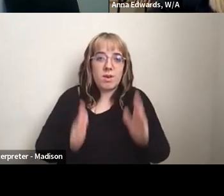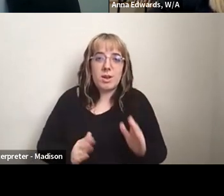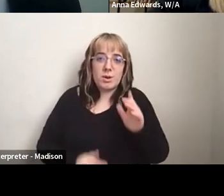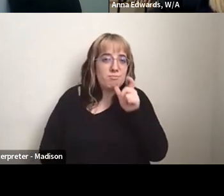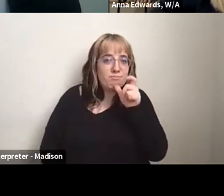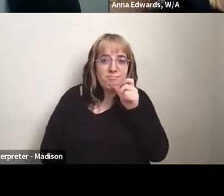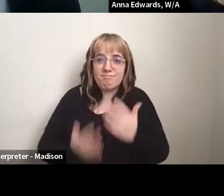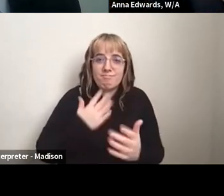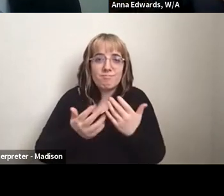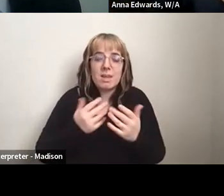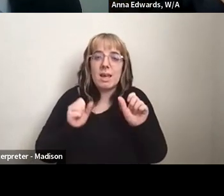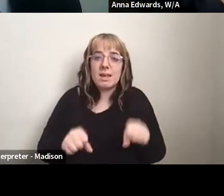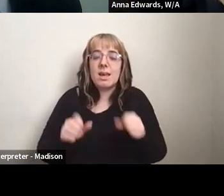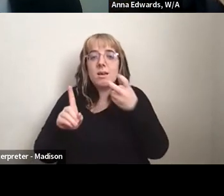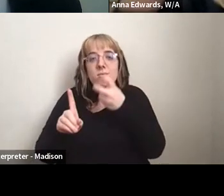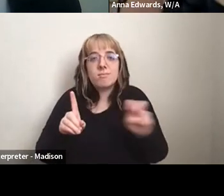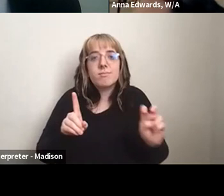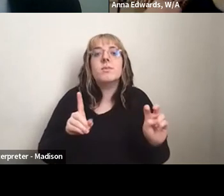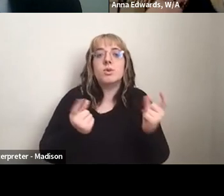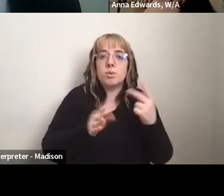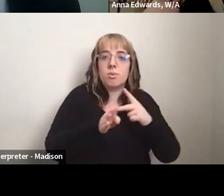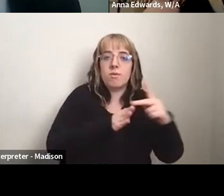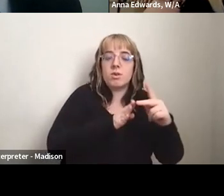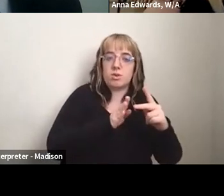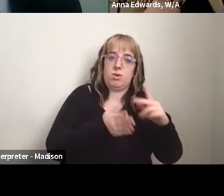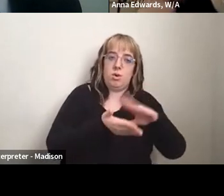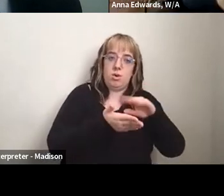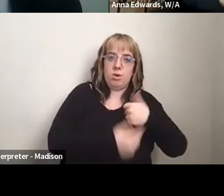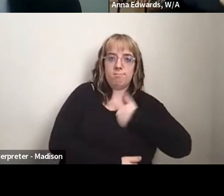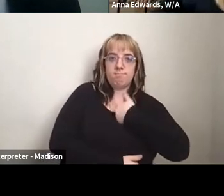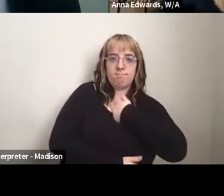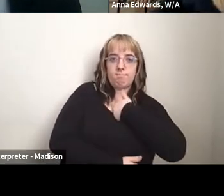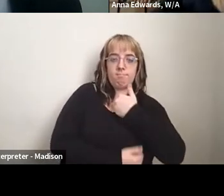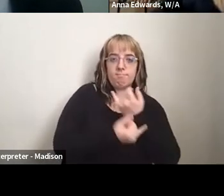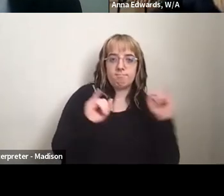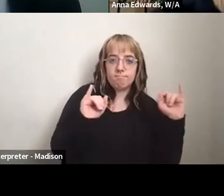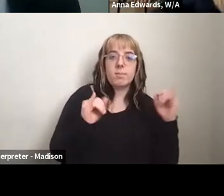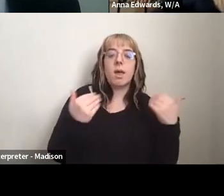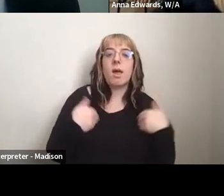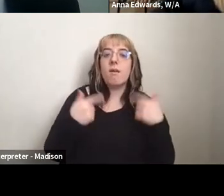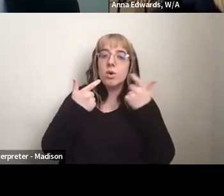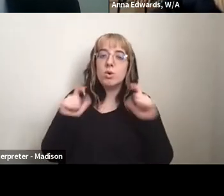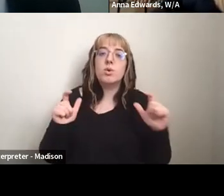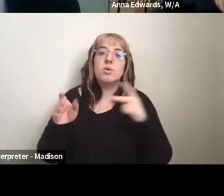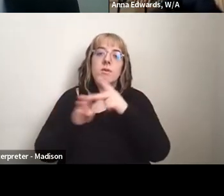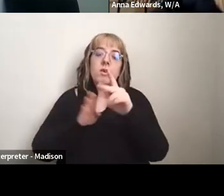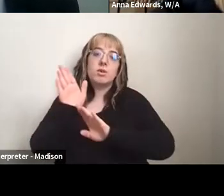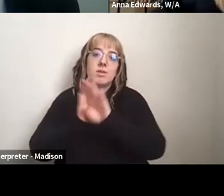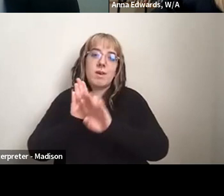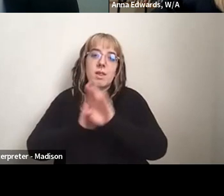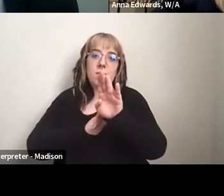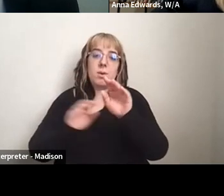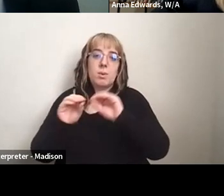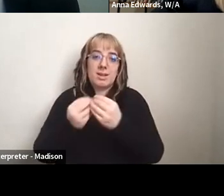can transition to doing the professional learning on our own, because we have a large professional learning organization within the